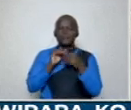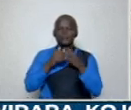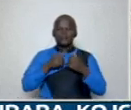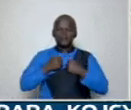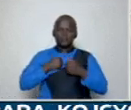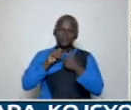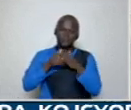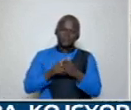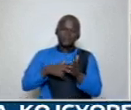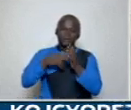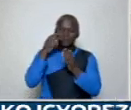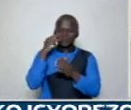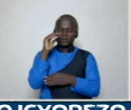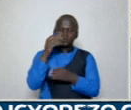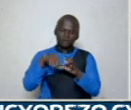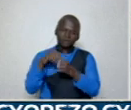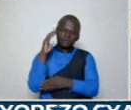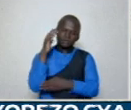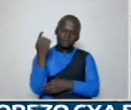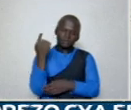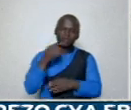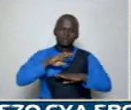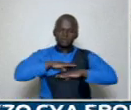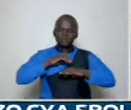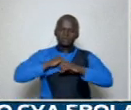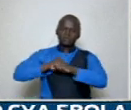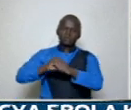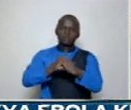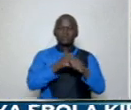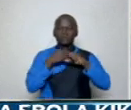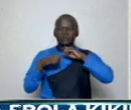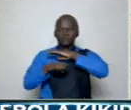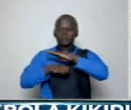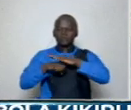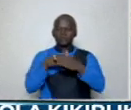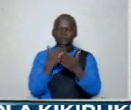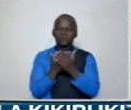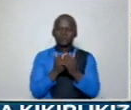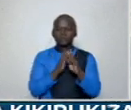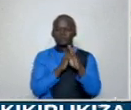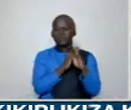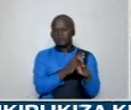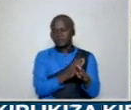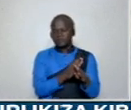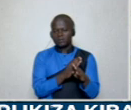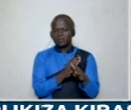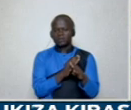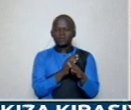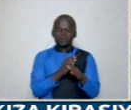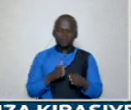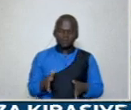ahagurutse niyo yatera igiti kimwe kiba gihagije kubungabunga ibidukikije bisaba kurwanya gucimirwanya isuri